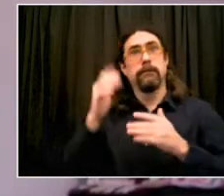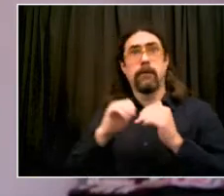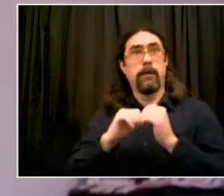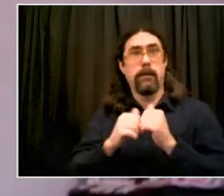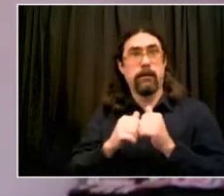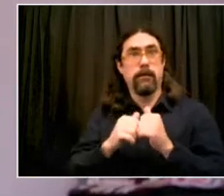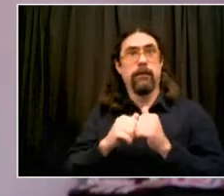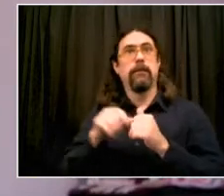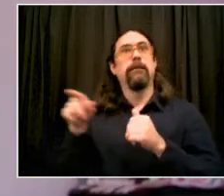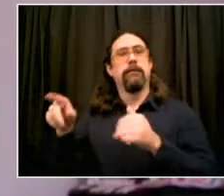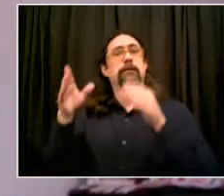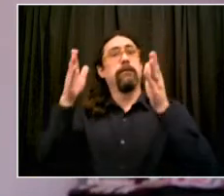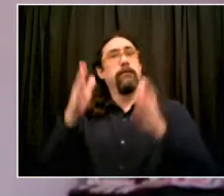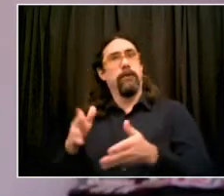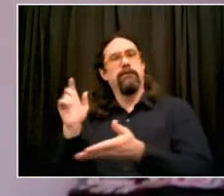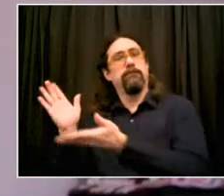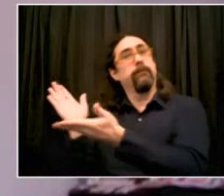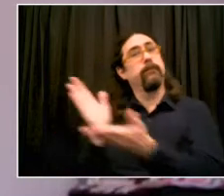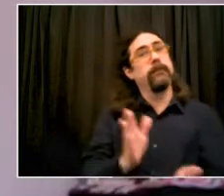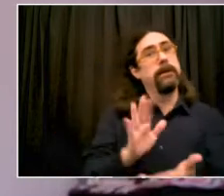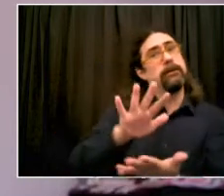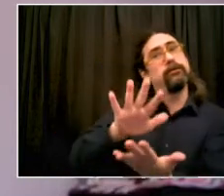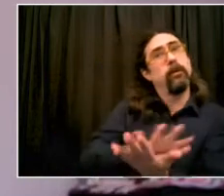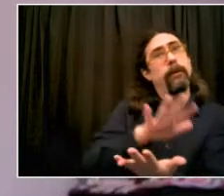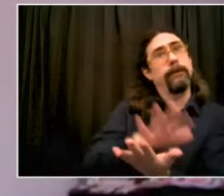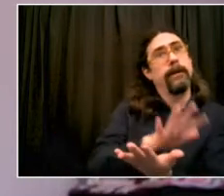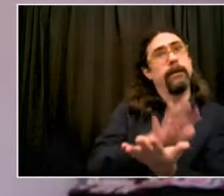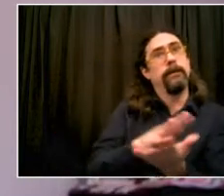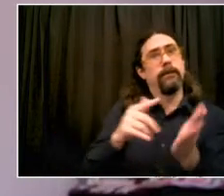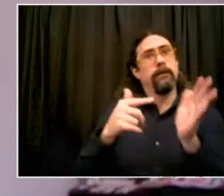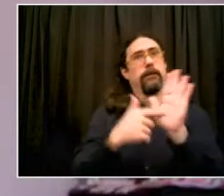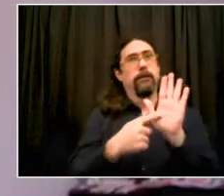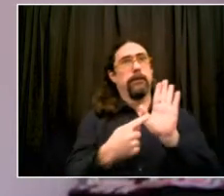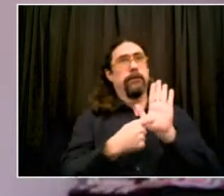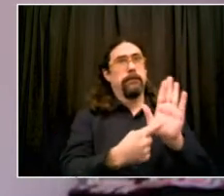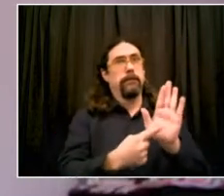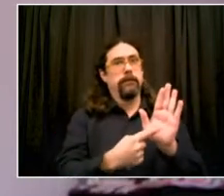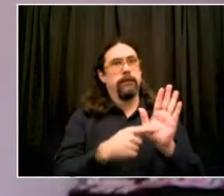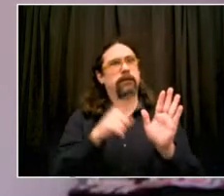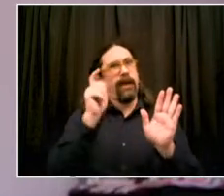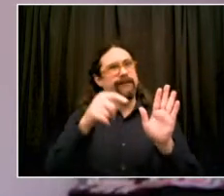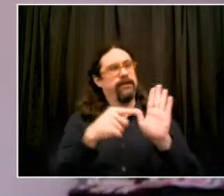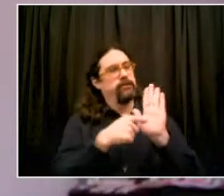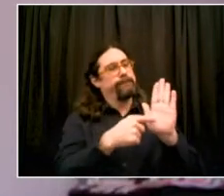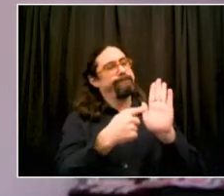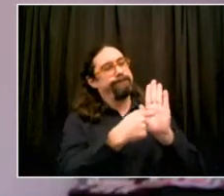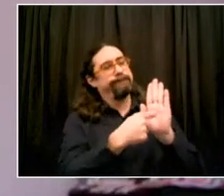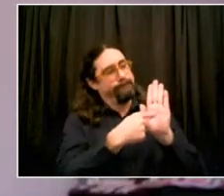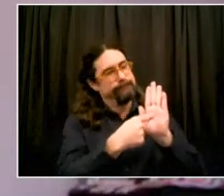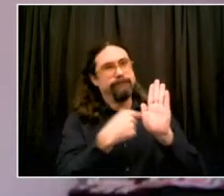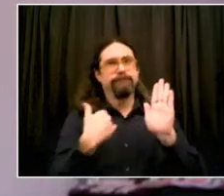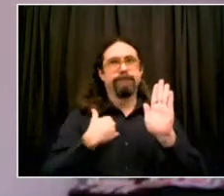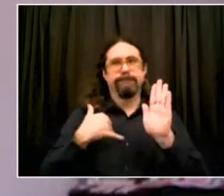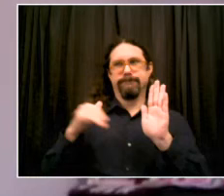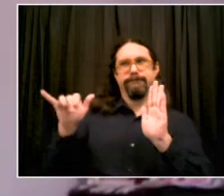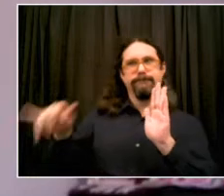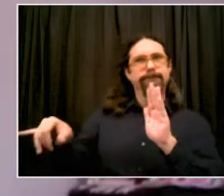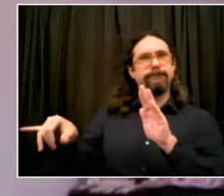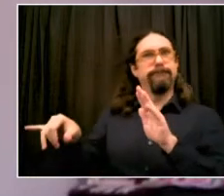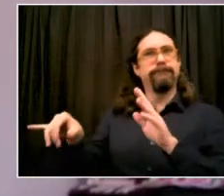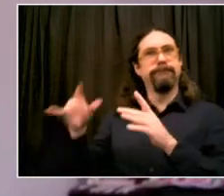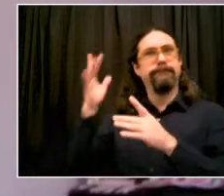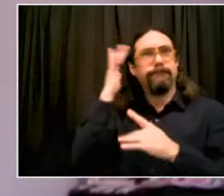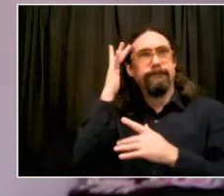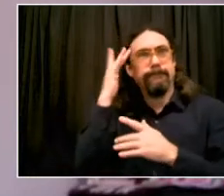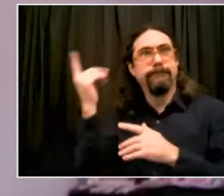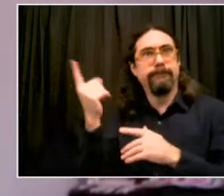out exactly what that underlying health condition is. Number two could be a letter or a note from one's